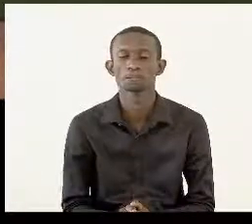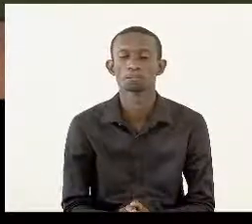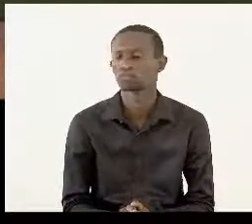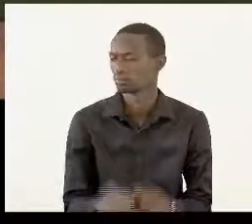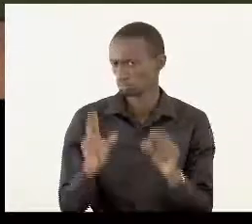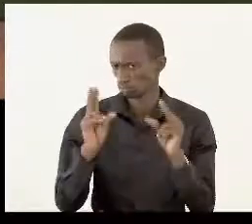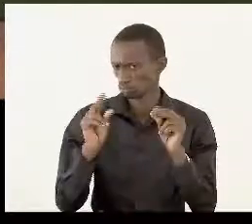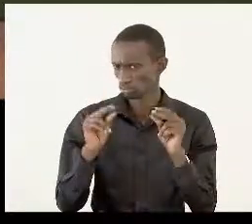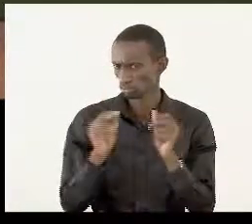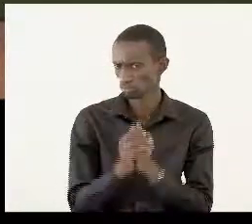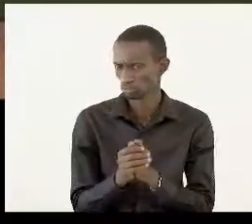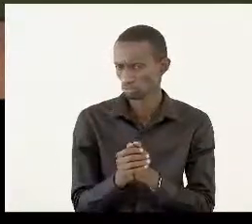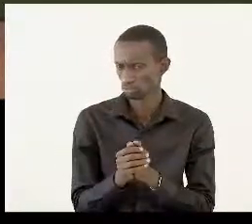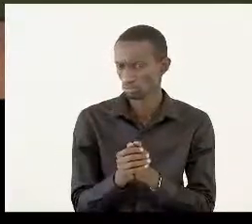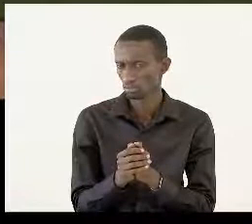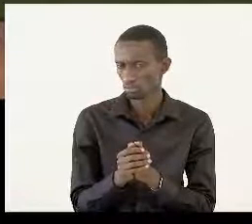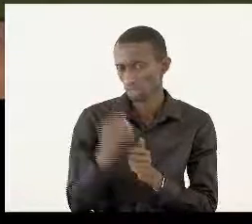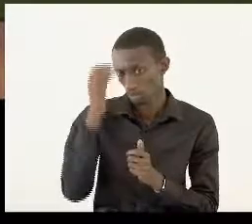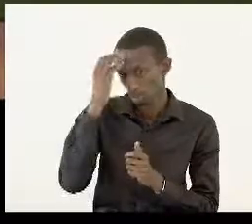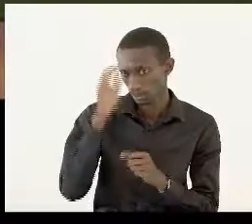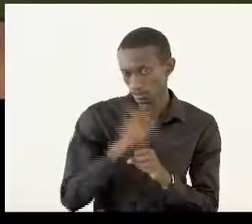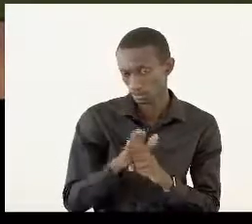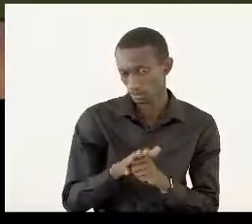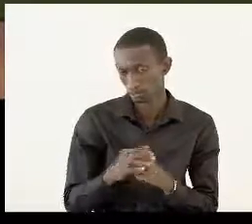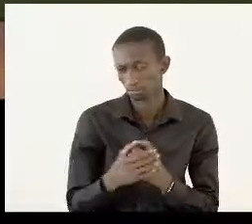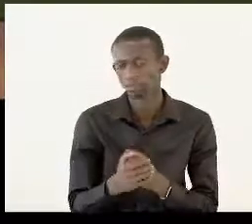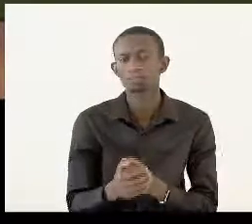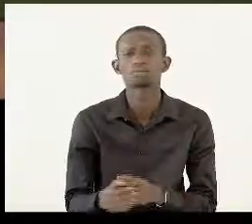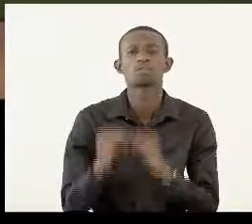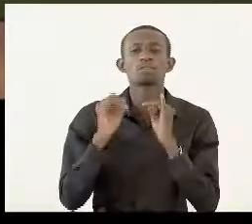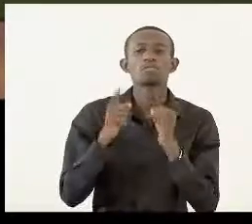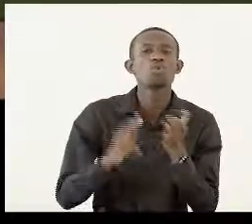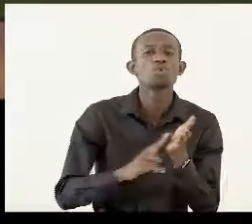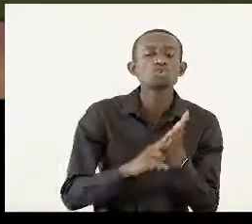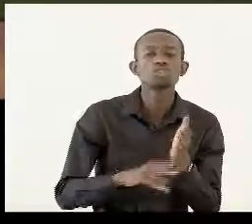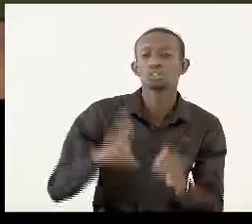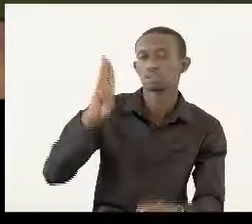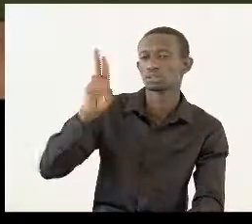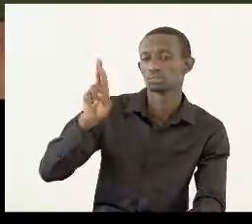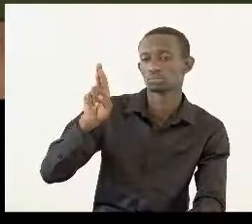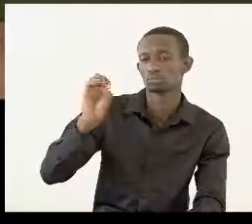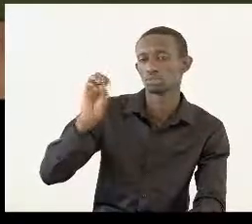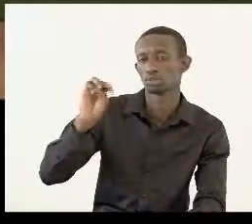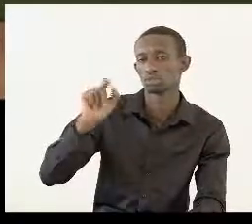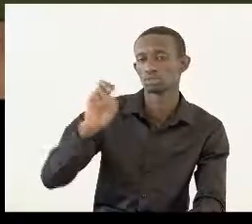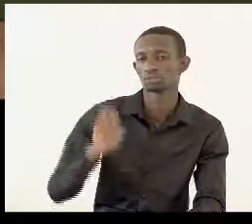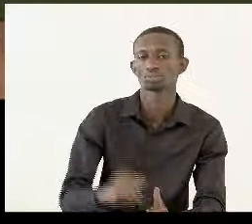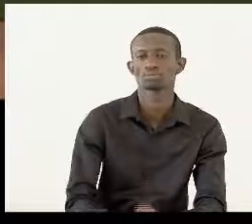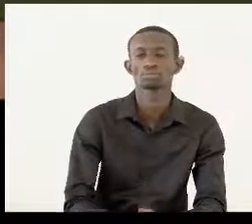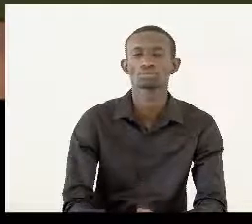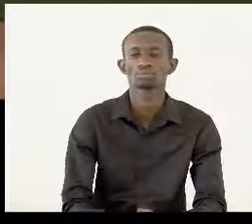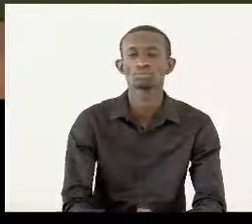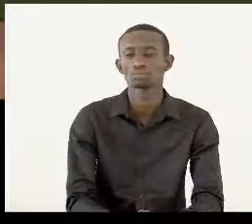not very violent if you use bromine, for example. So the